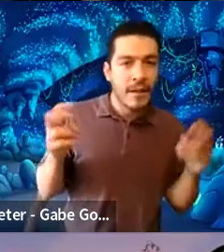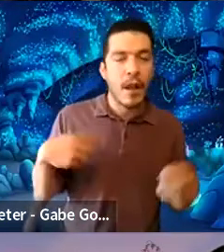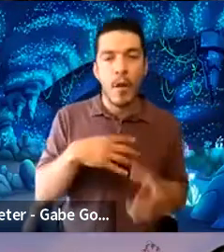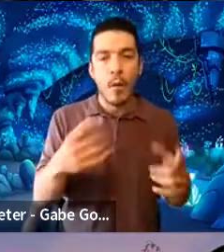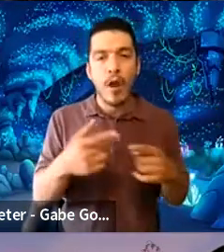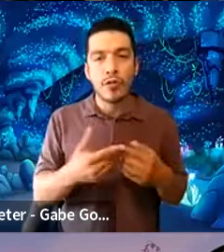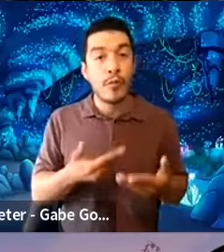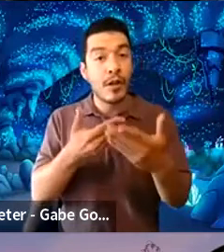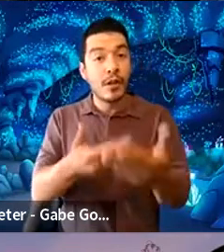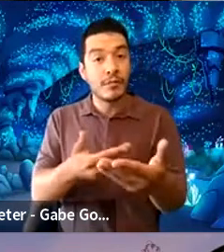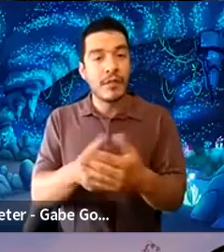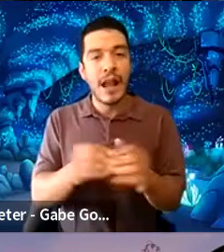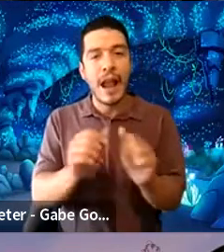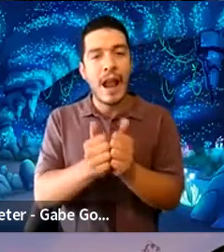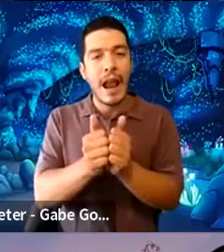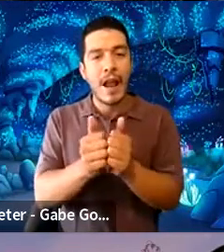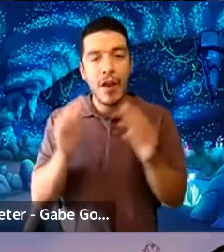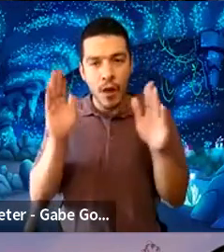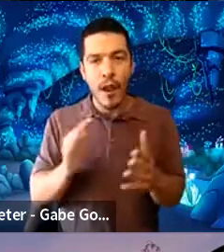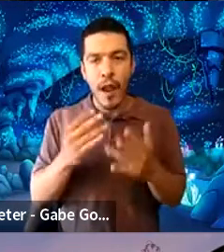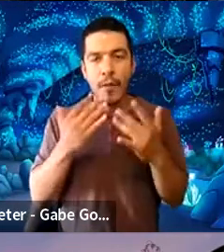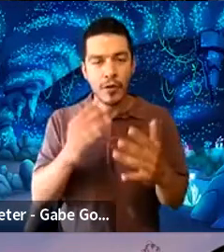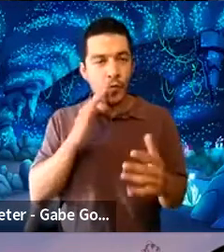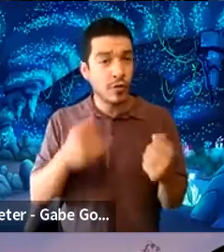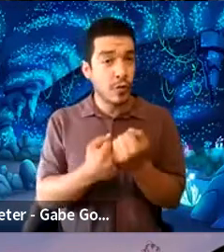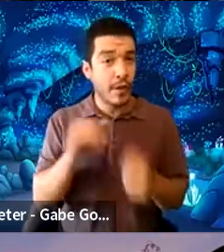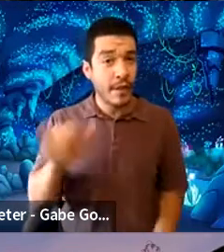bring forth? And then how is the great music going to support that?